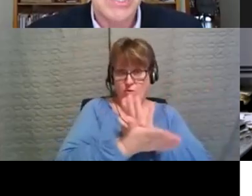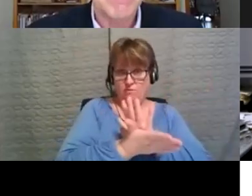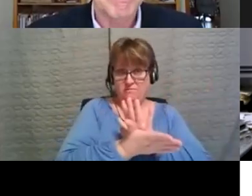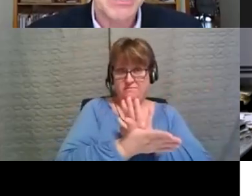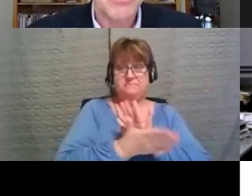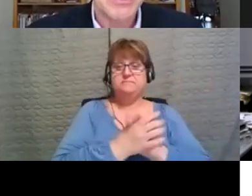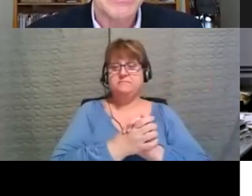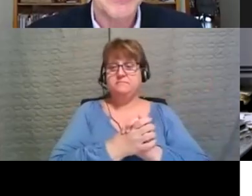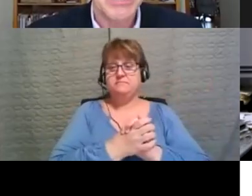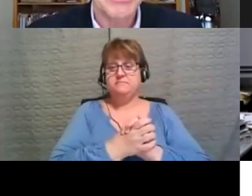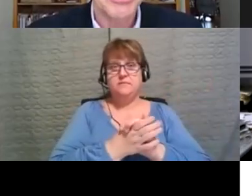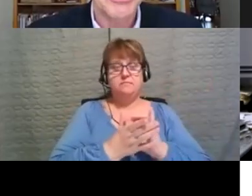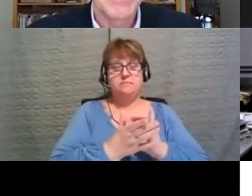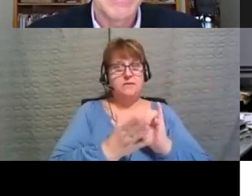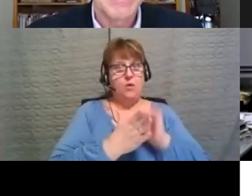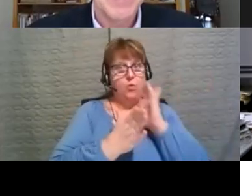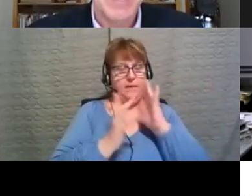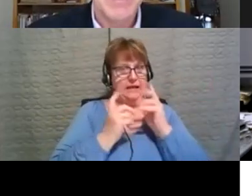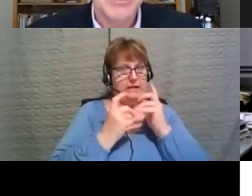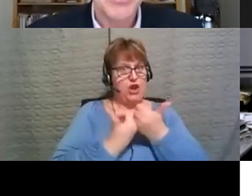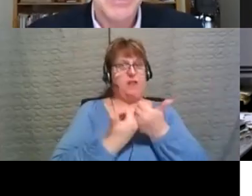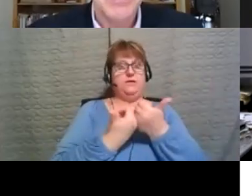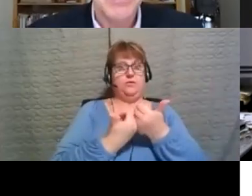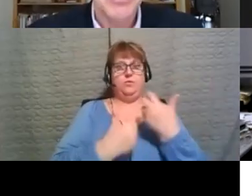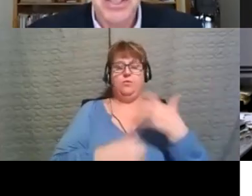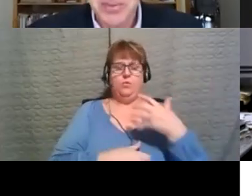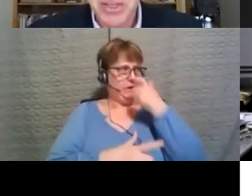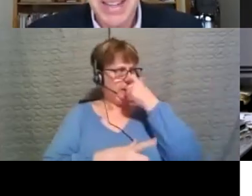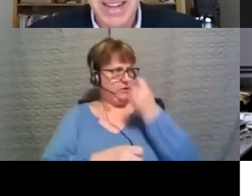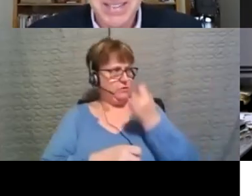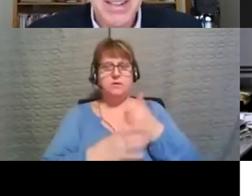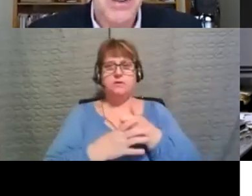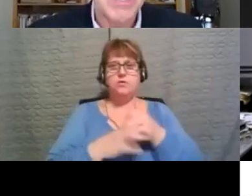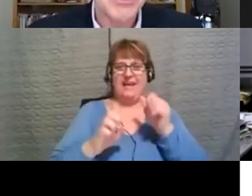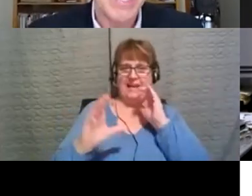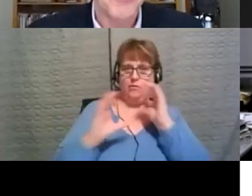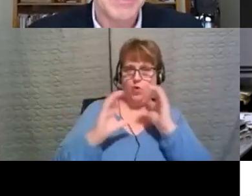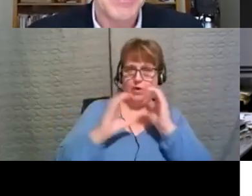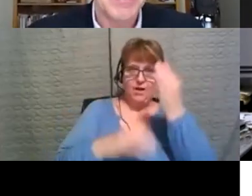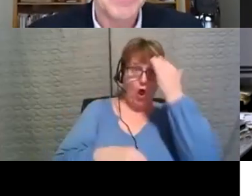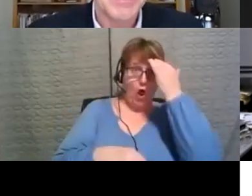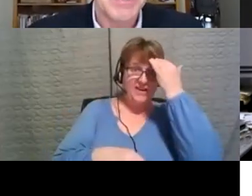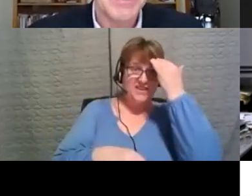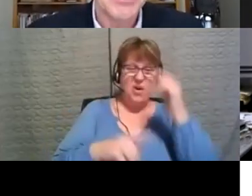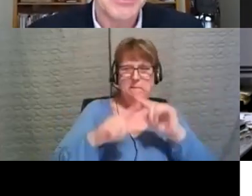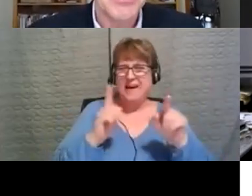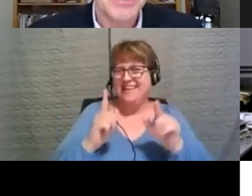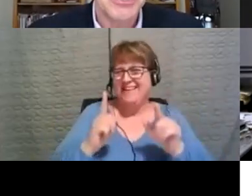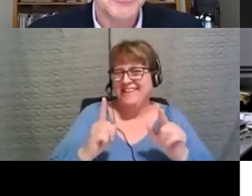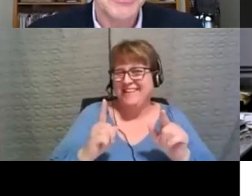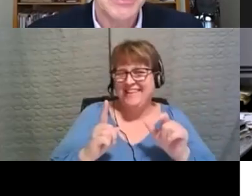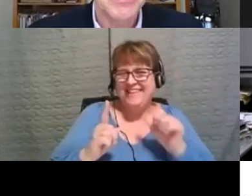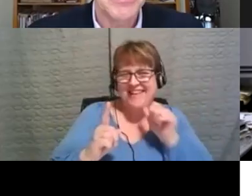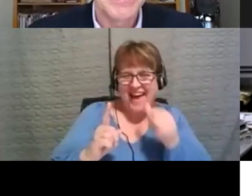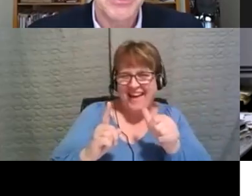which you know, has got some challenges. Interesting. You can communicate knowledge that way, but not necessarily